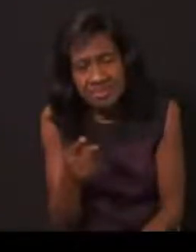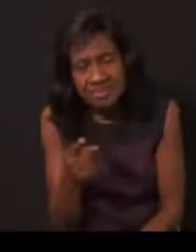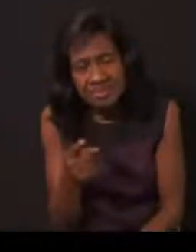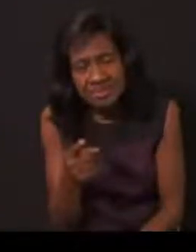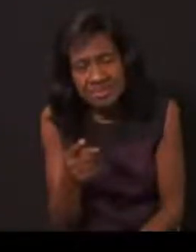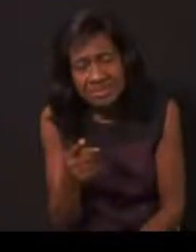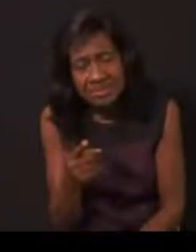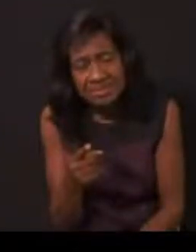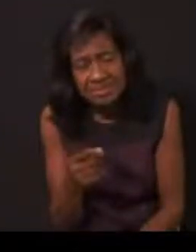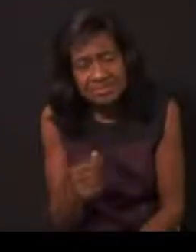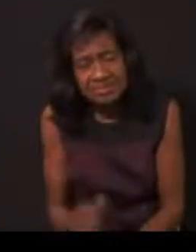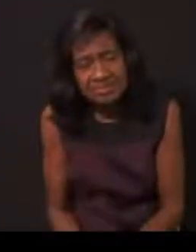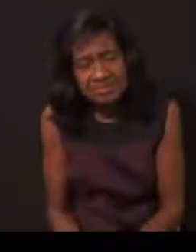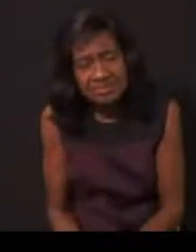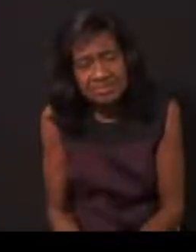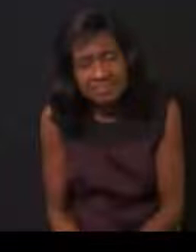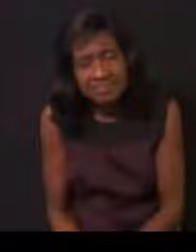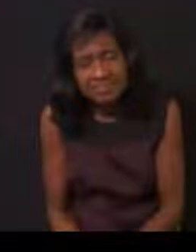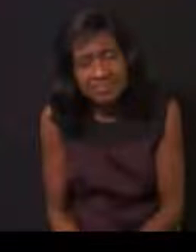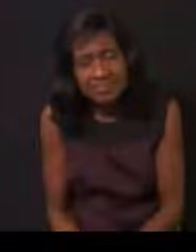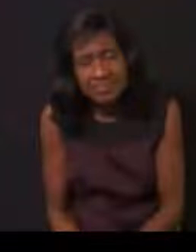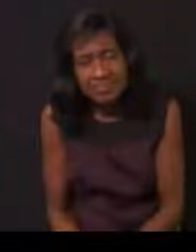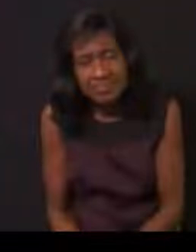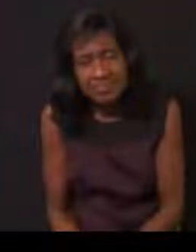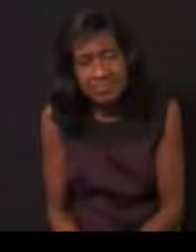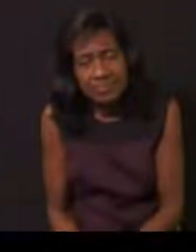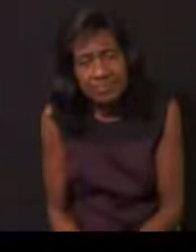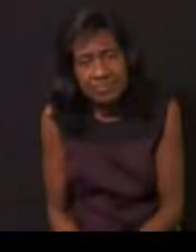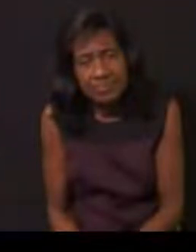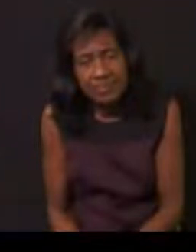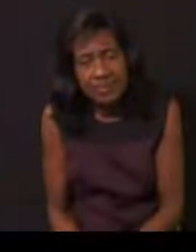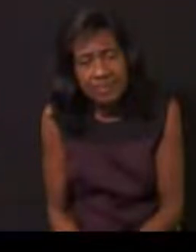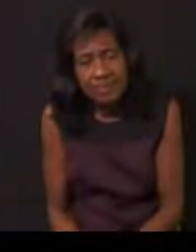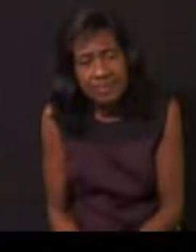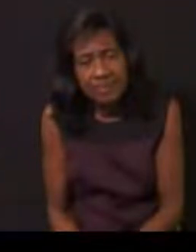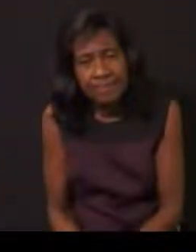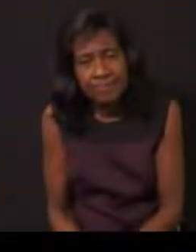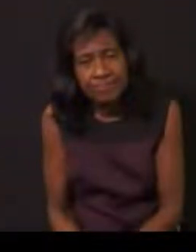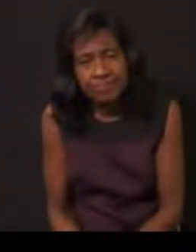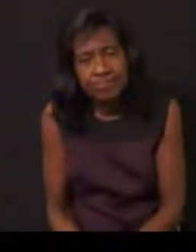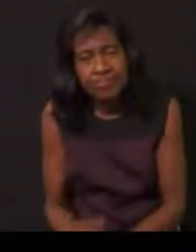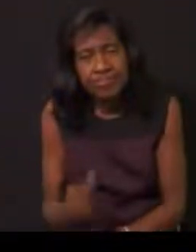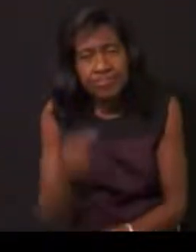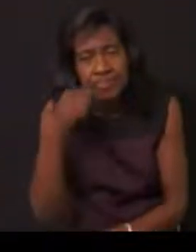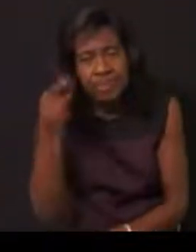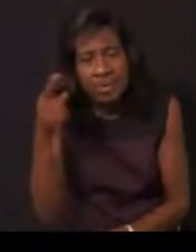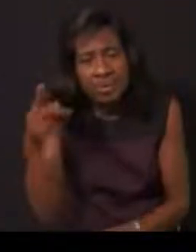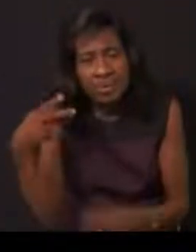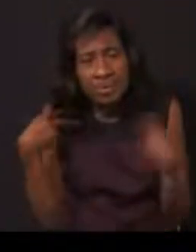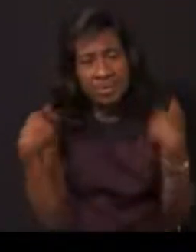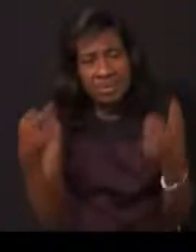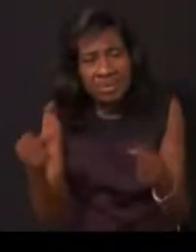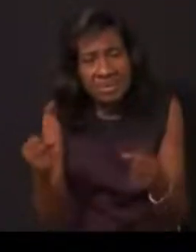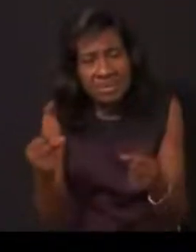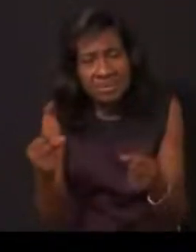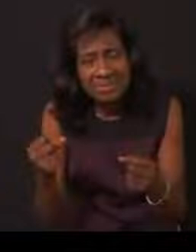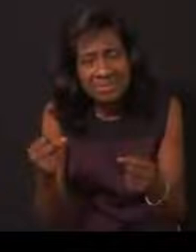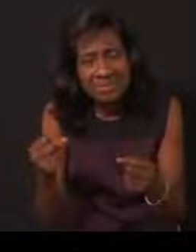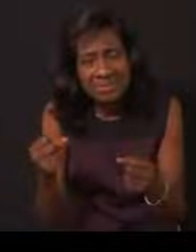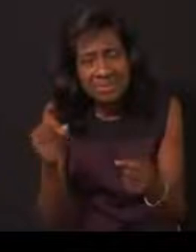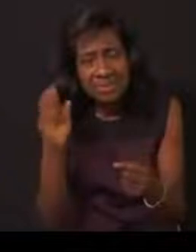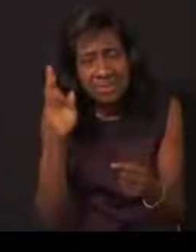particular case, we're getting into quite a lot of detail here now, that public health would always look at the case and